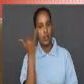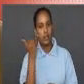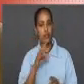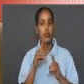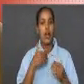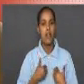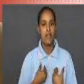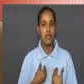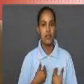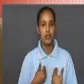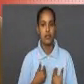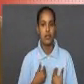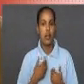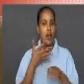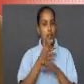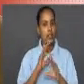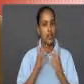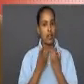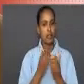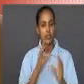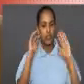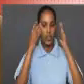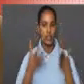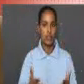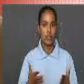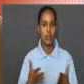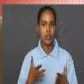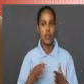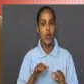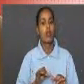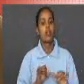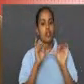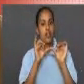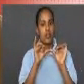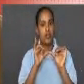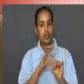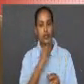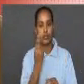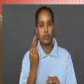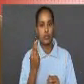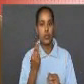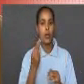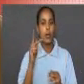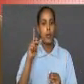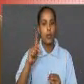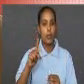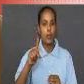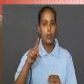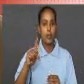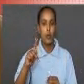have? After the class, teacher, hold a discussion about the uses of propylene